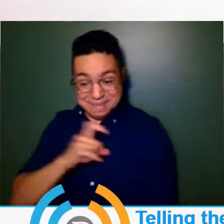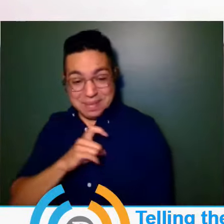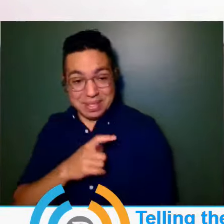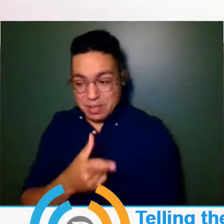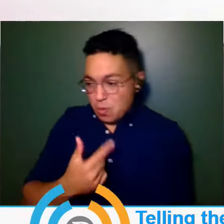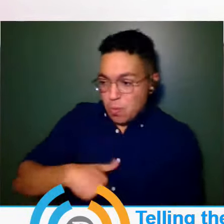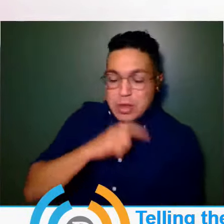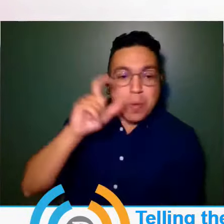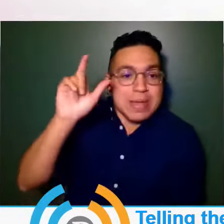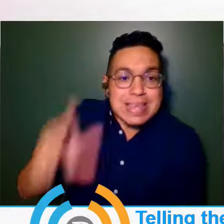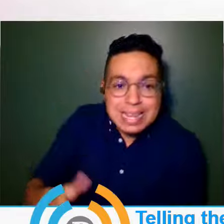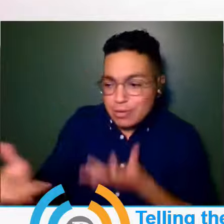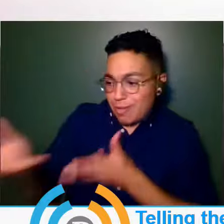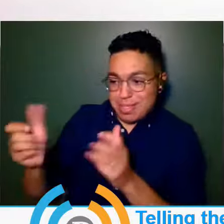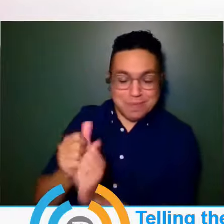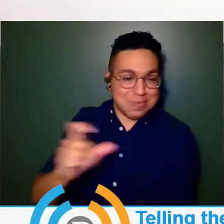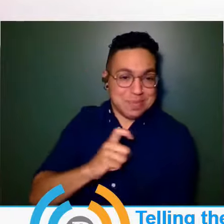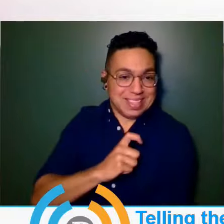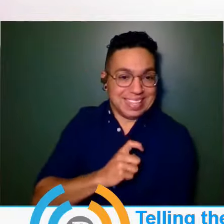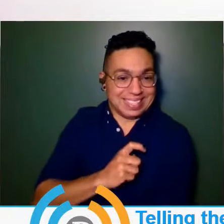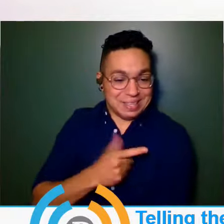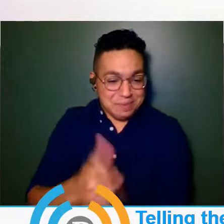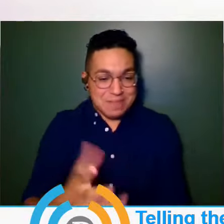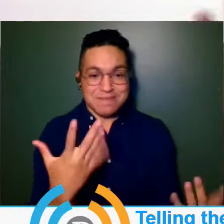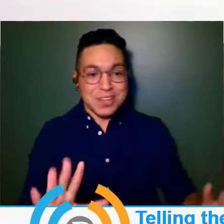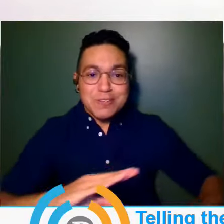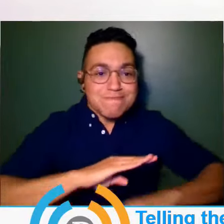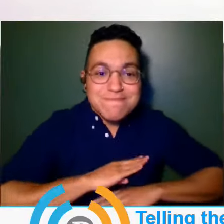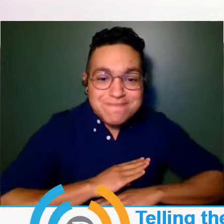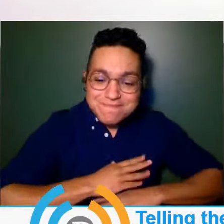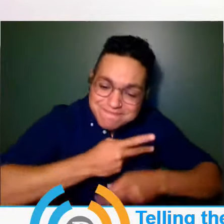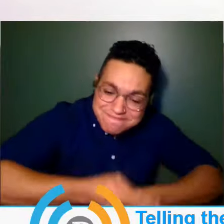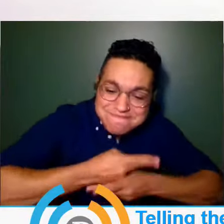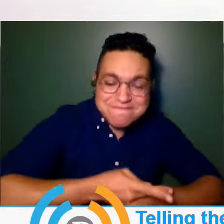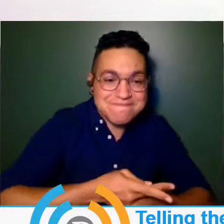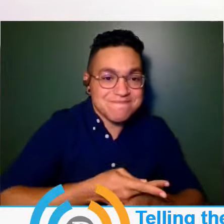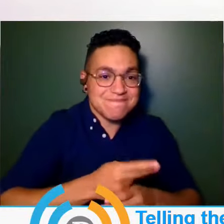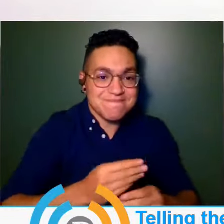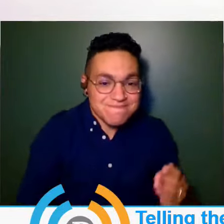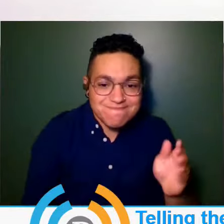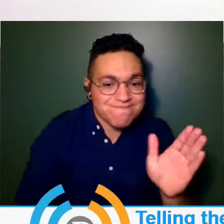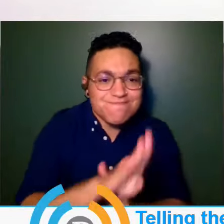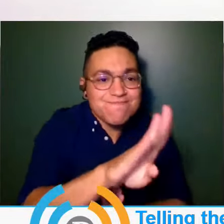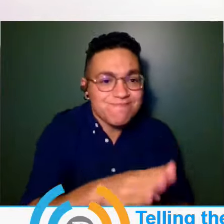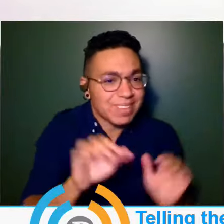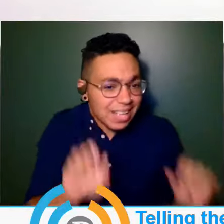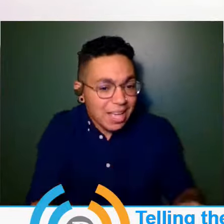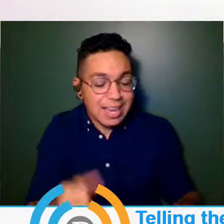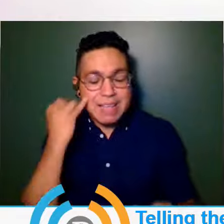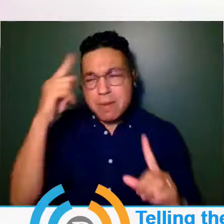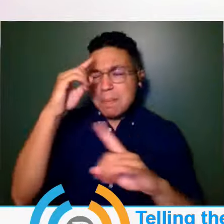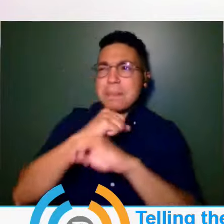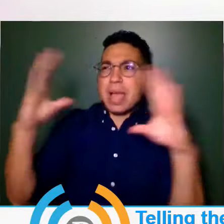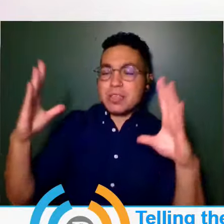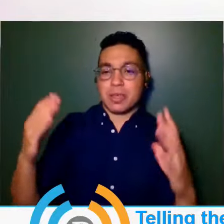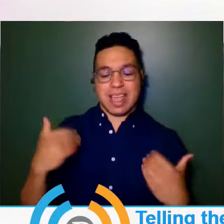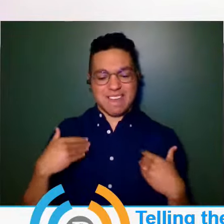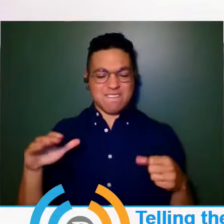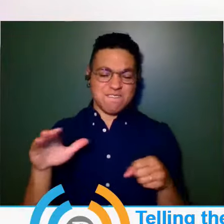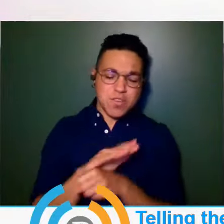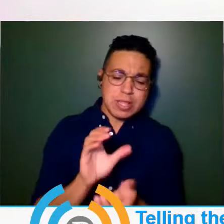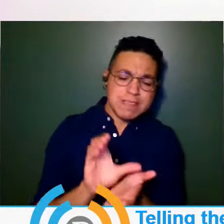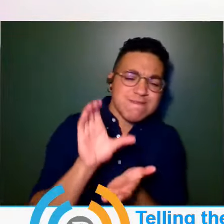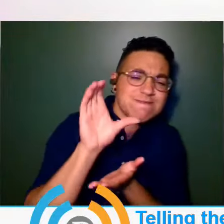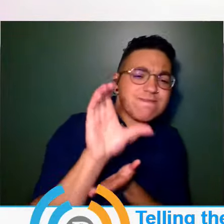have interactions with police, right? If you can imagine with me, if we had fully funded mental health